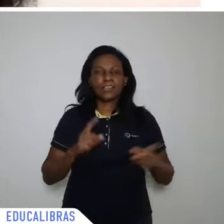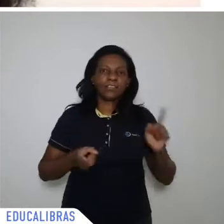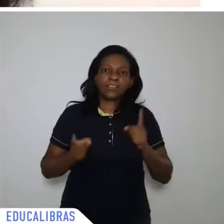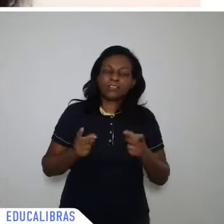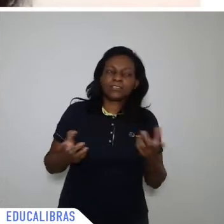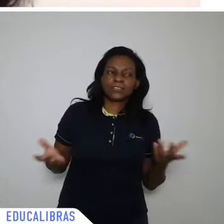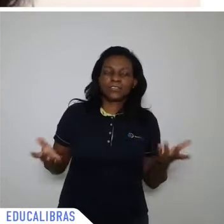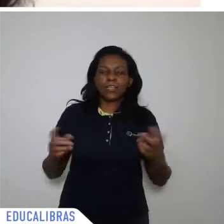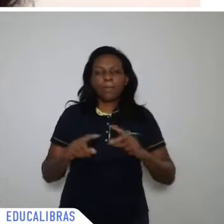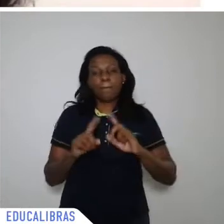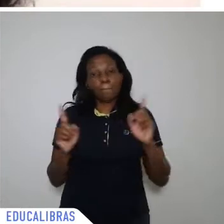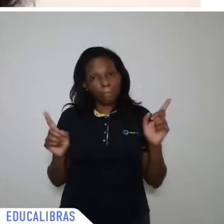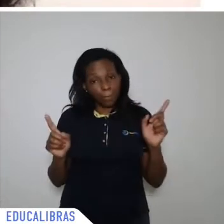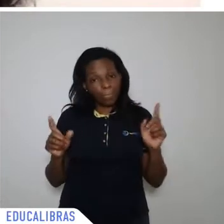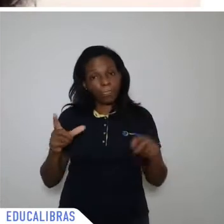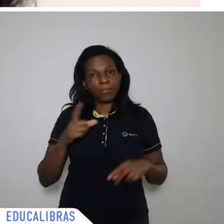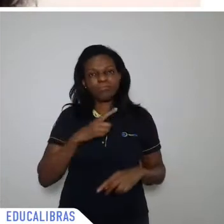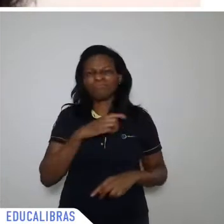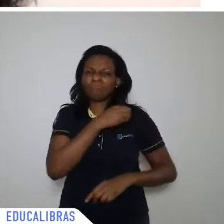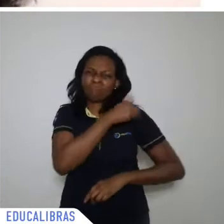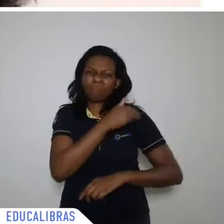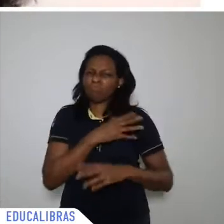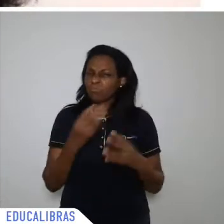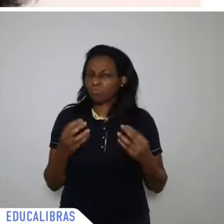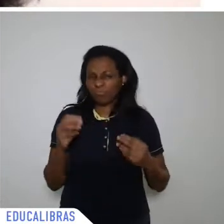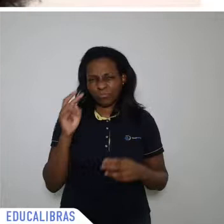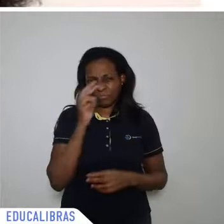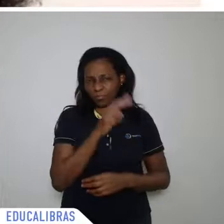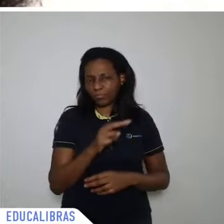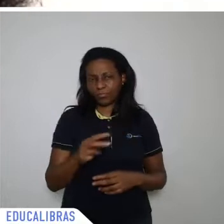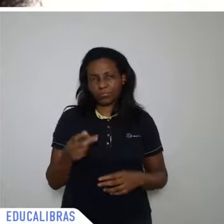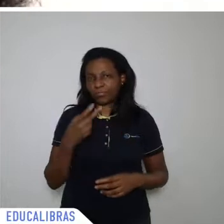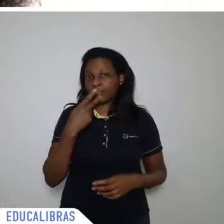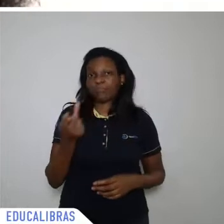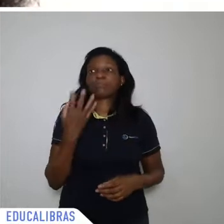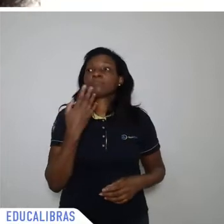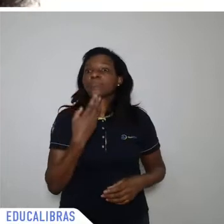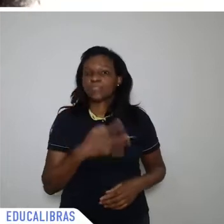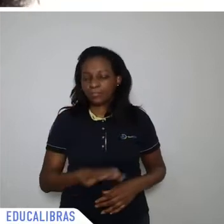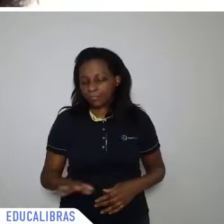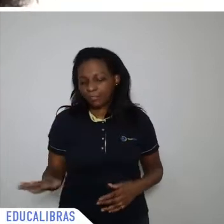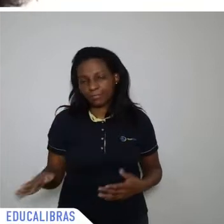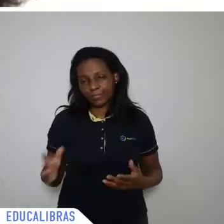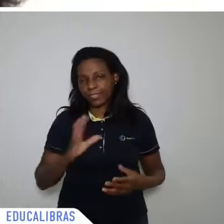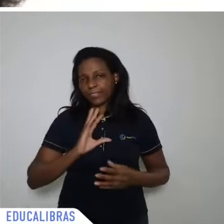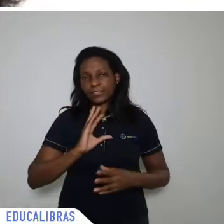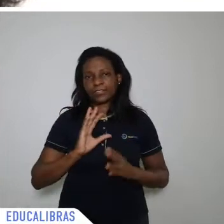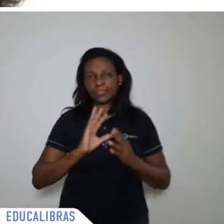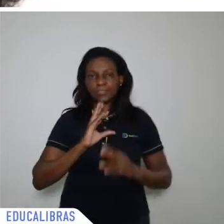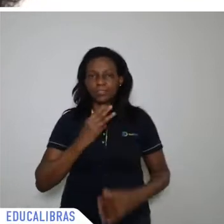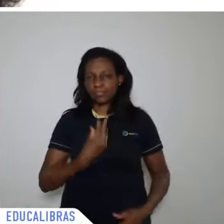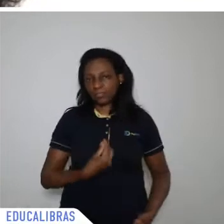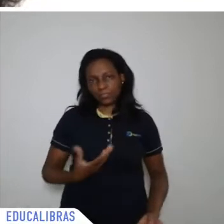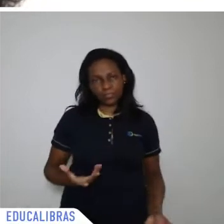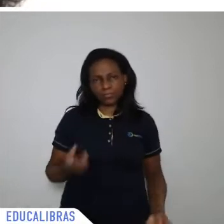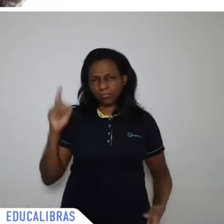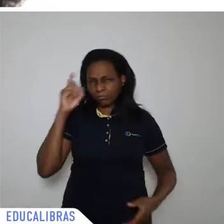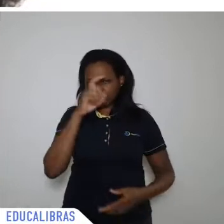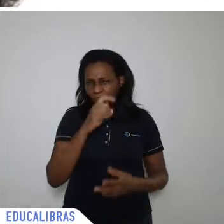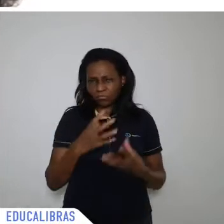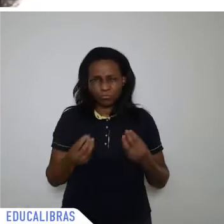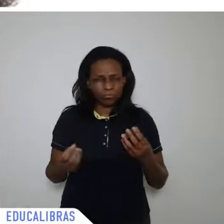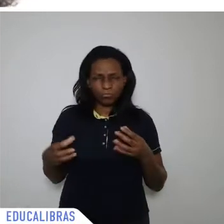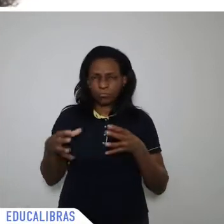Children that are trans and travestis have always existed. It's difficult to